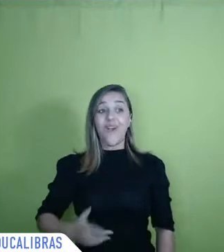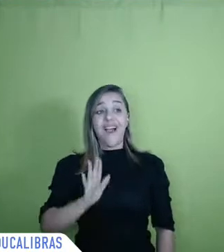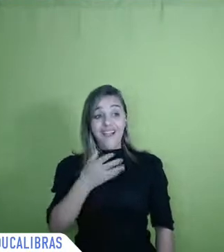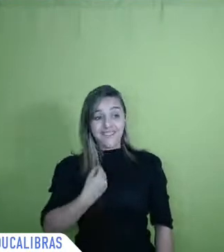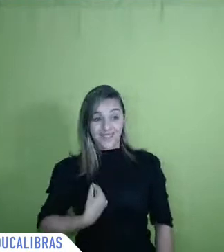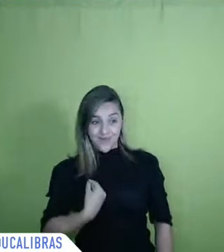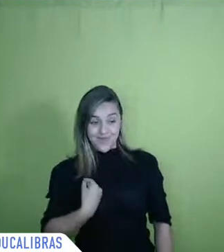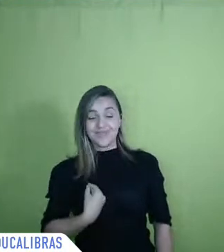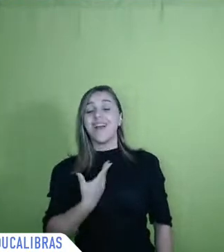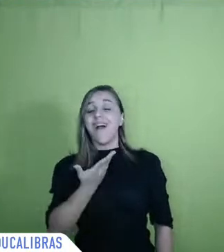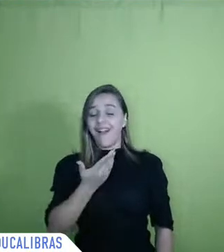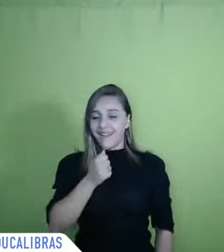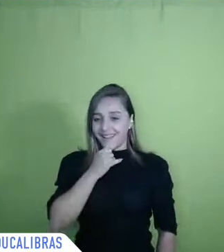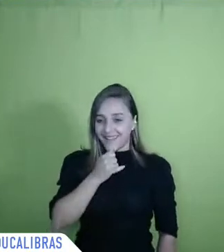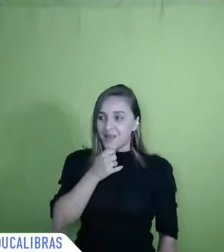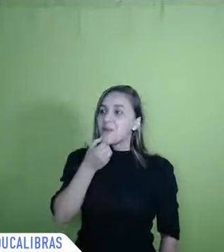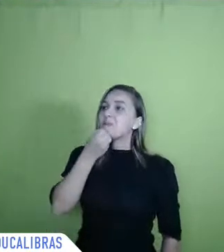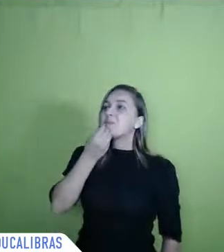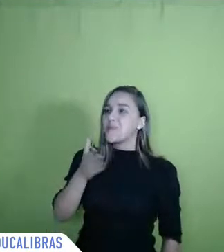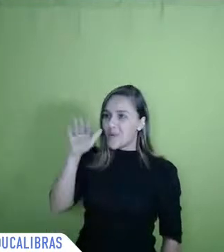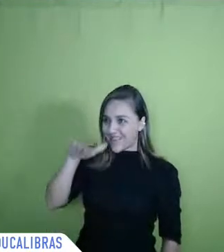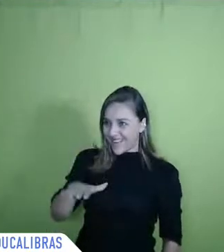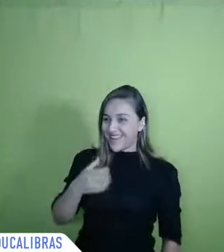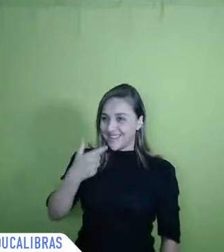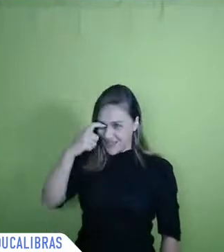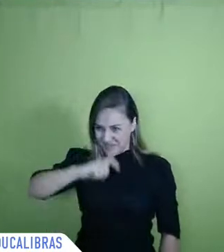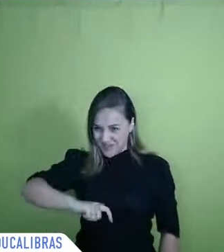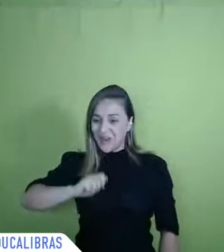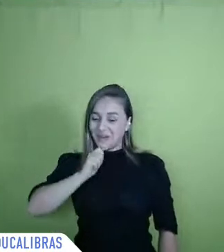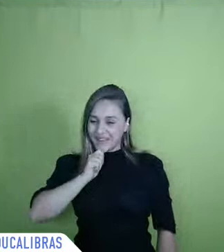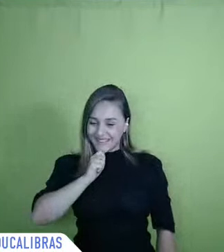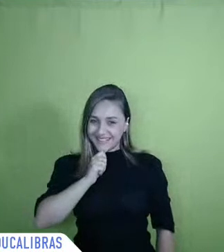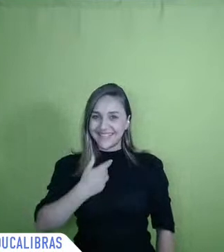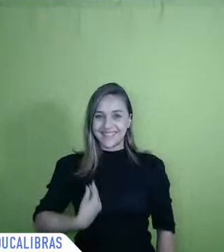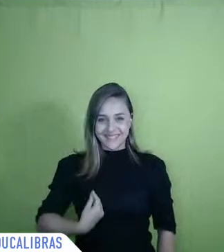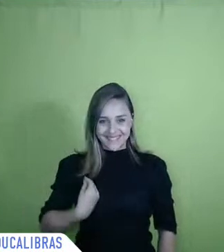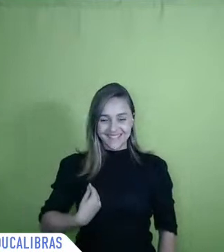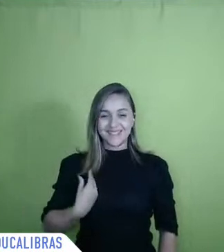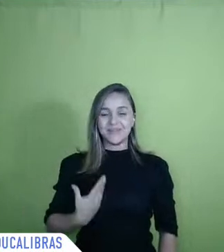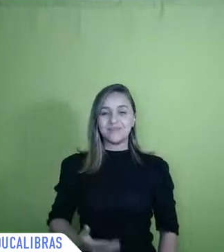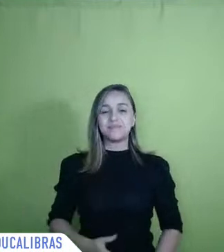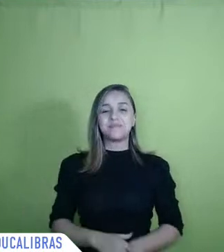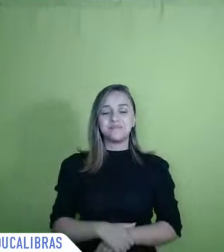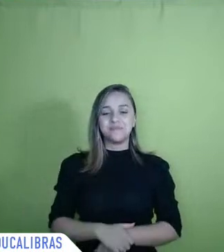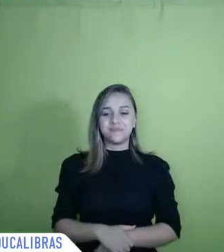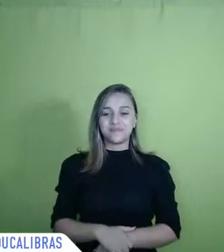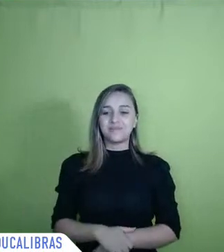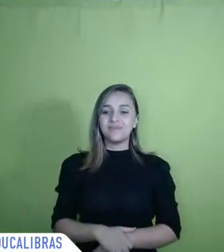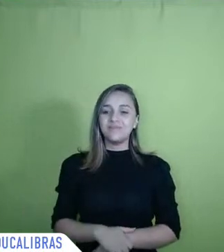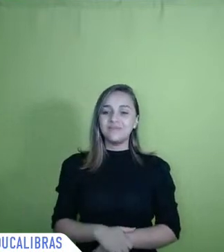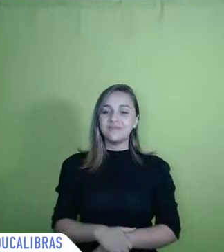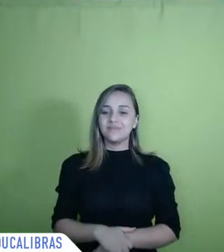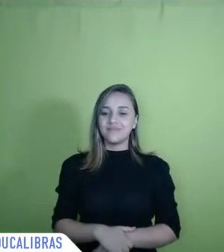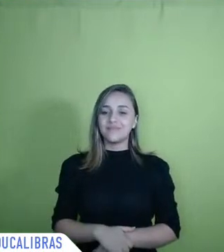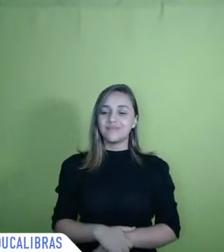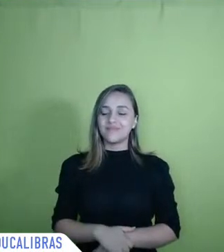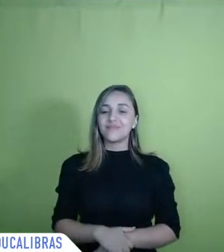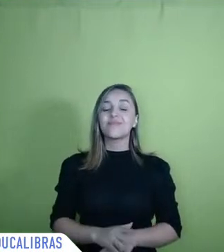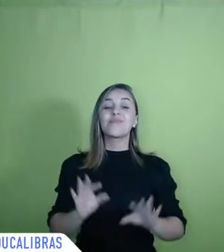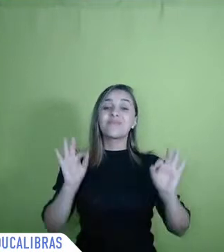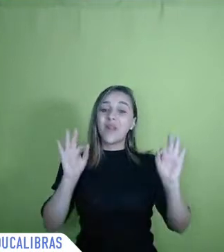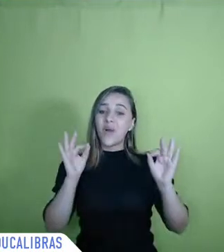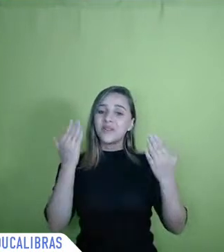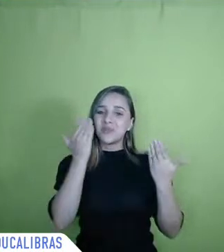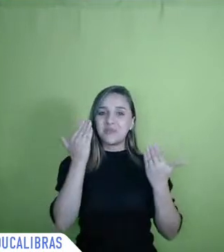Hi, I'm here, Deborah. Good afternoon. Good afternoon. For some reason, I don't see you on my